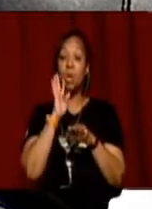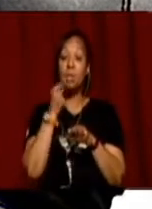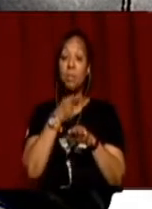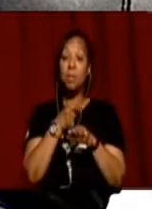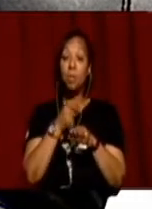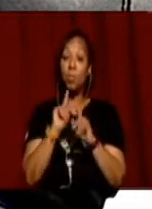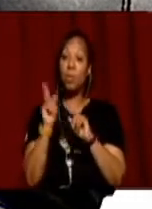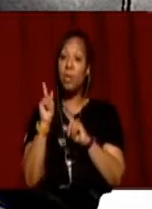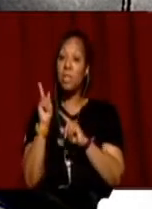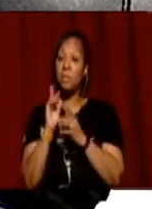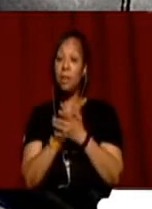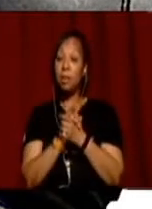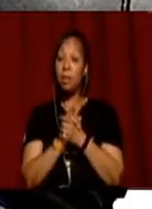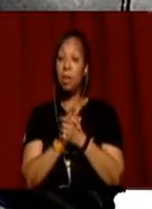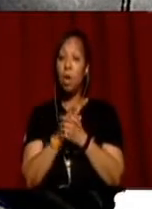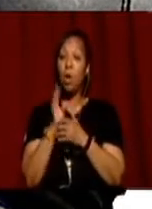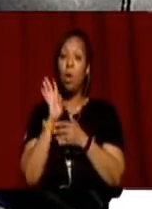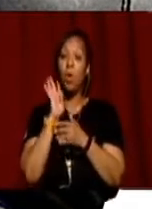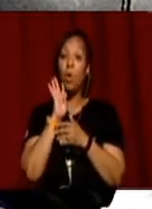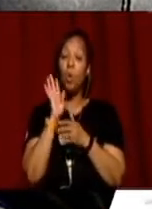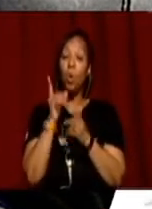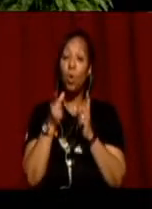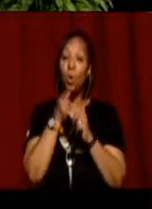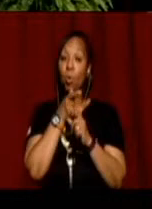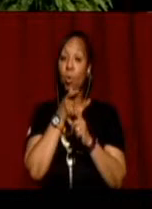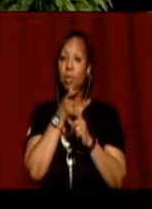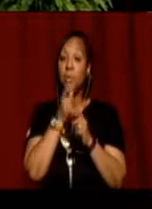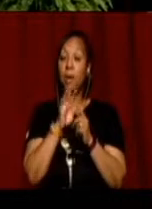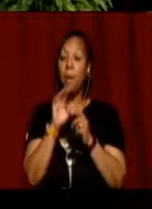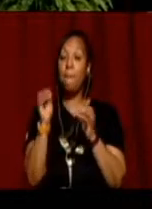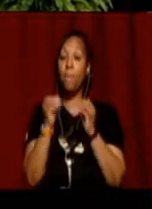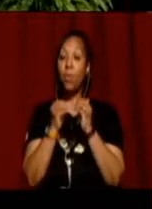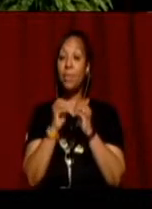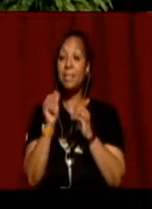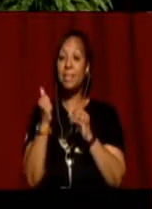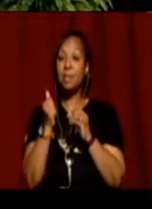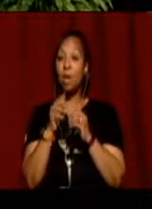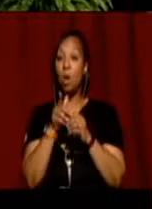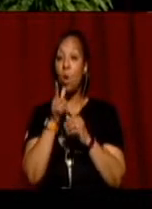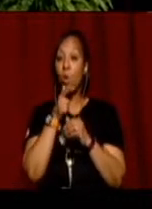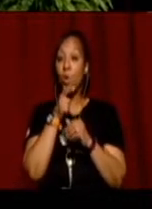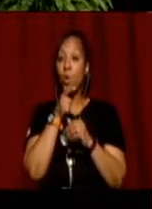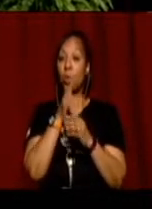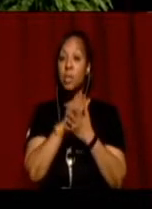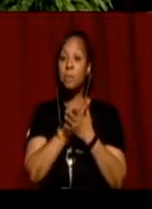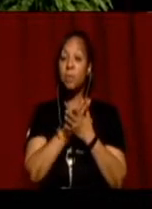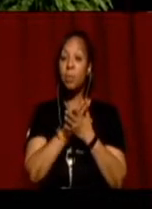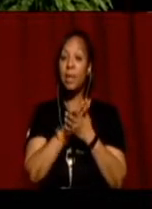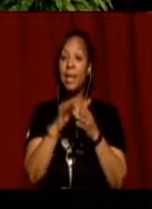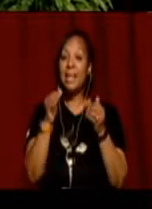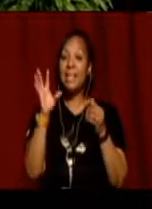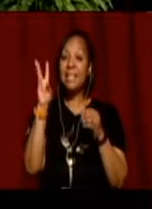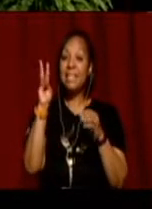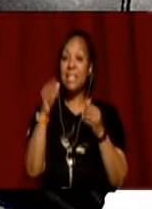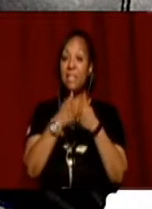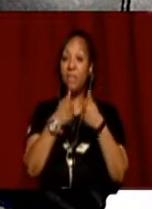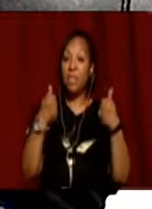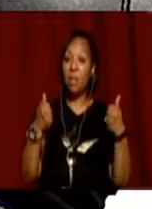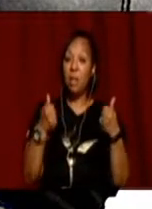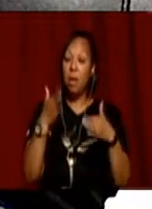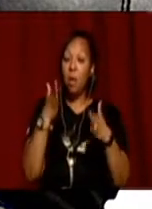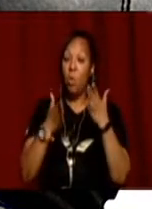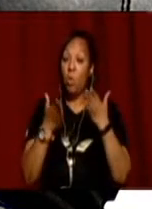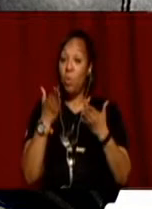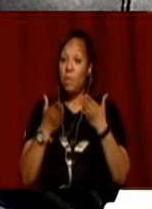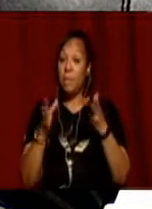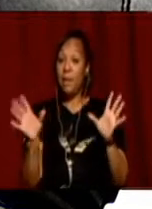talk to him about where he's been, who he's been with more than 10 minutes, who he's been with within 6 feet, who he may have been